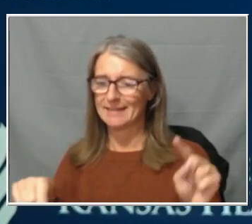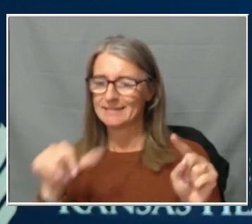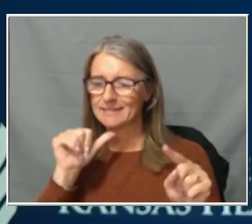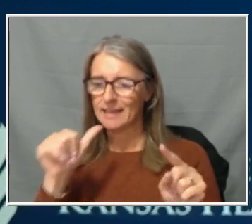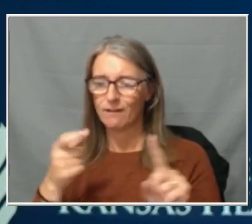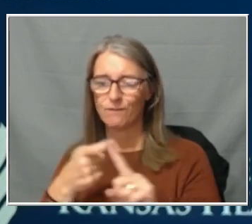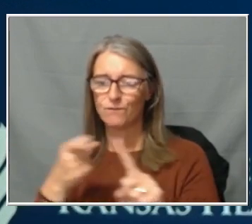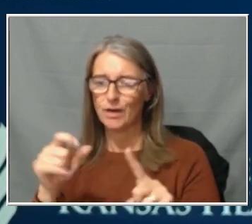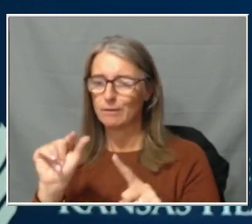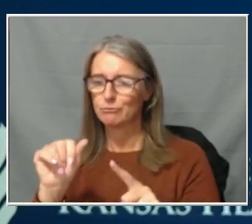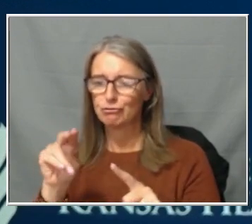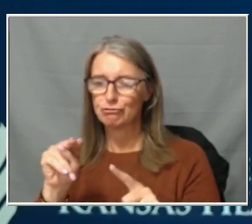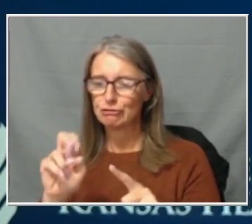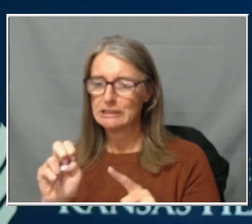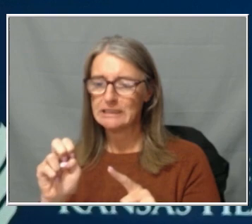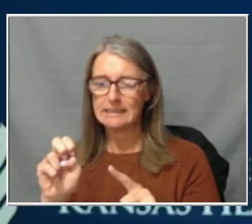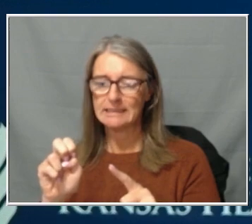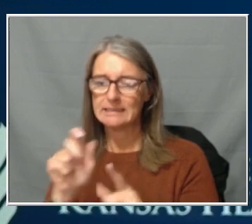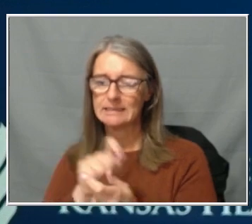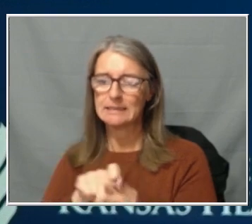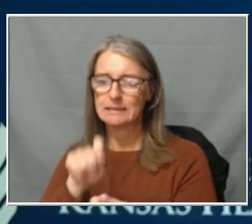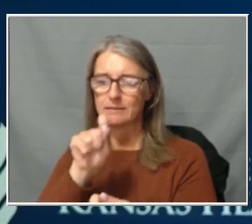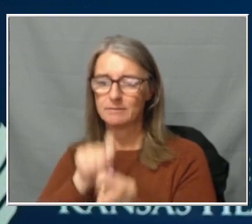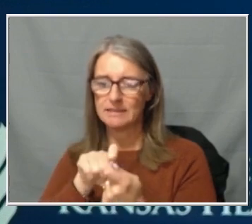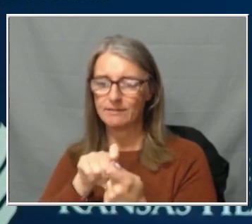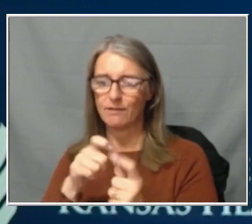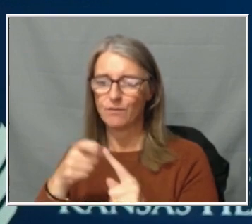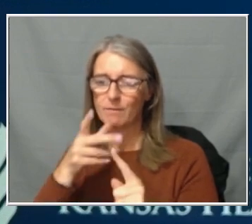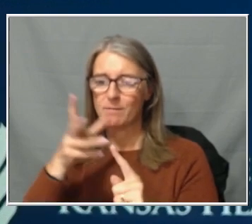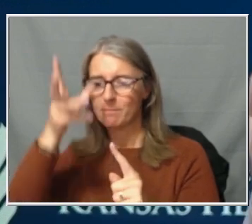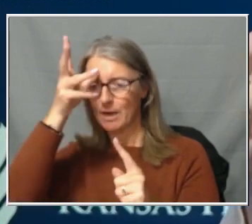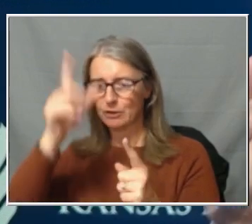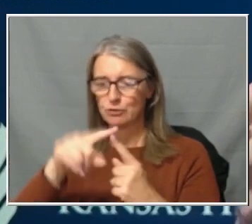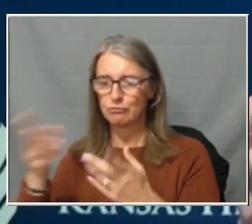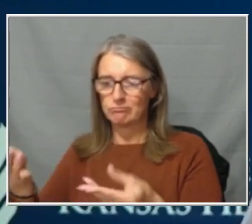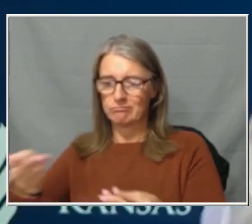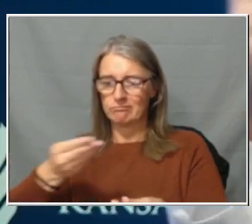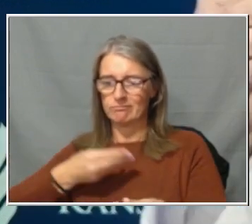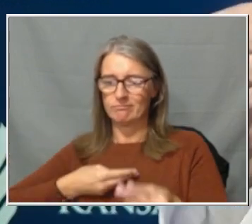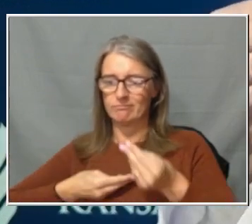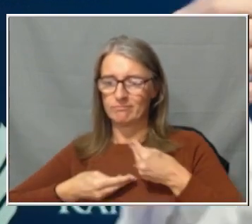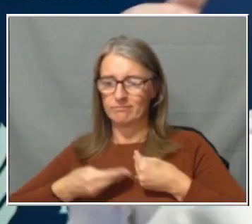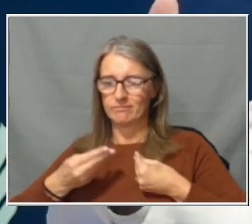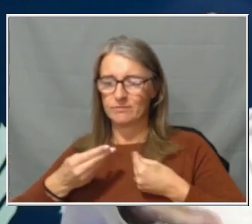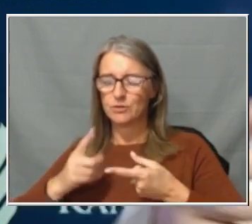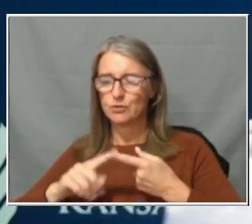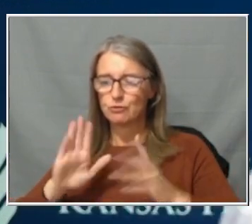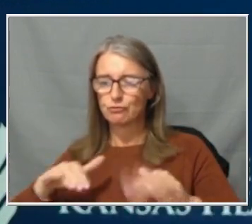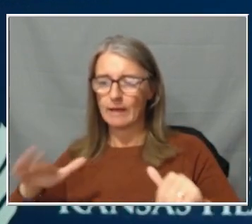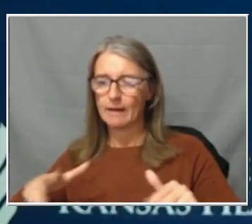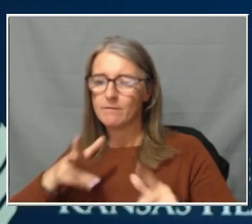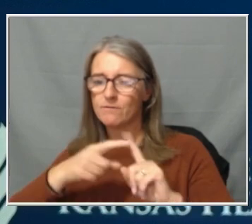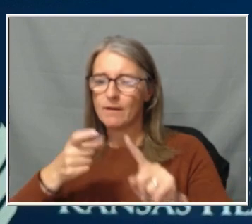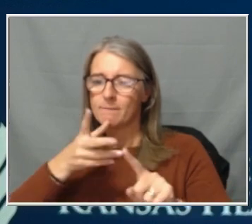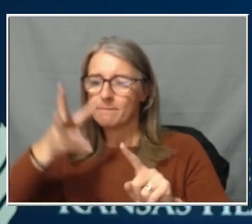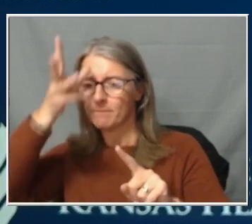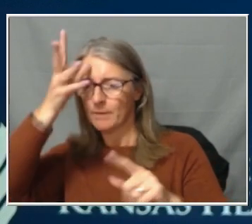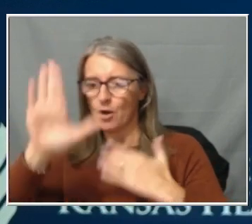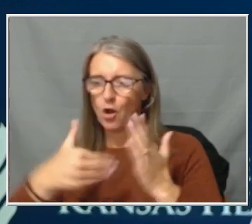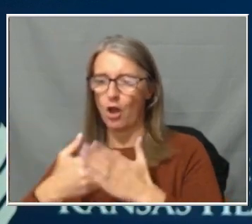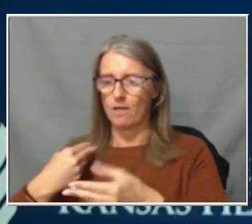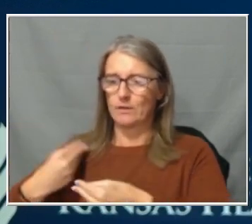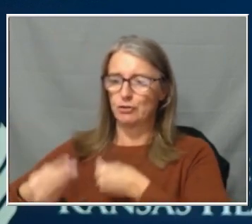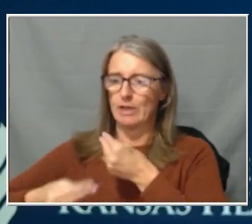from a specific gene that comes from a parent to child, but it does come from the parent in the sense that all of our genetic makeup